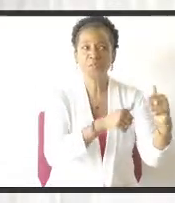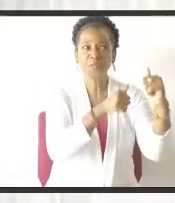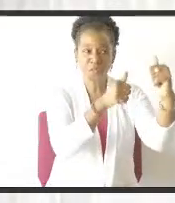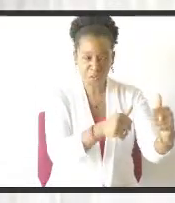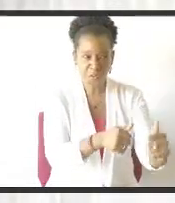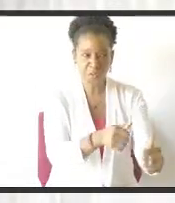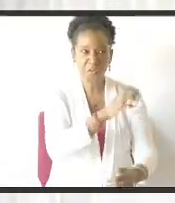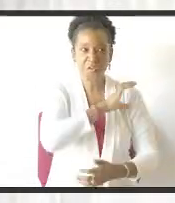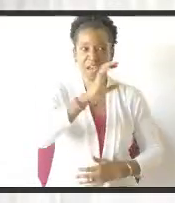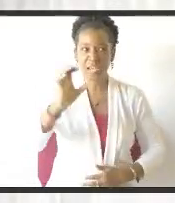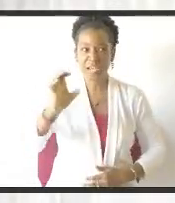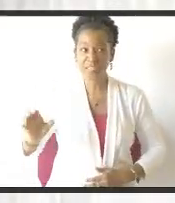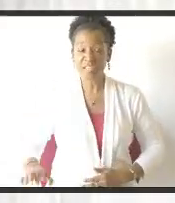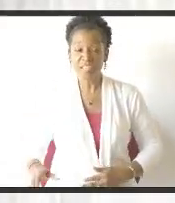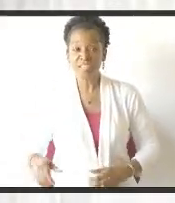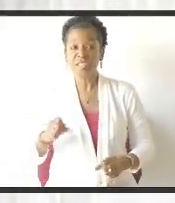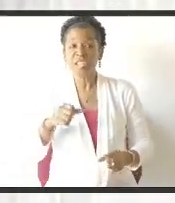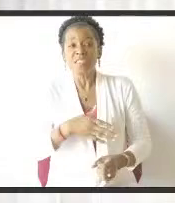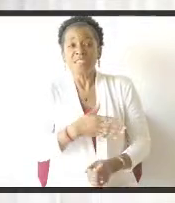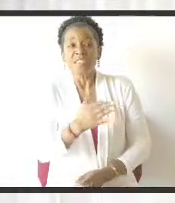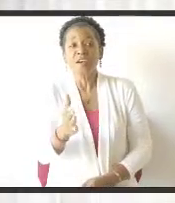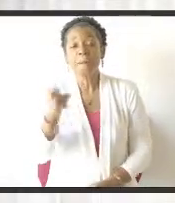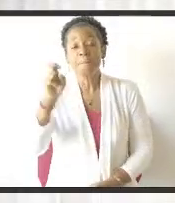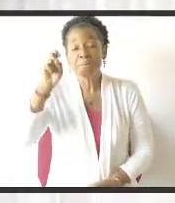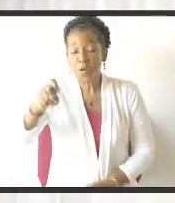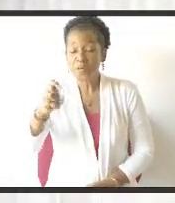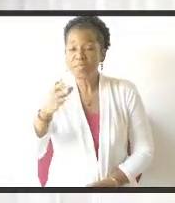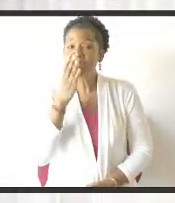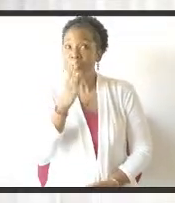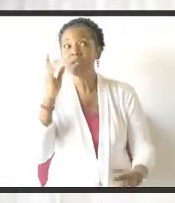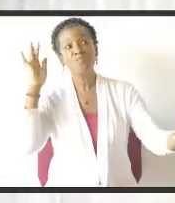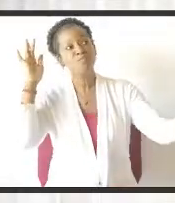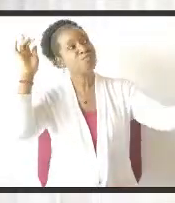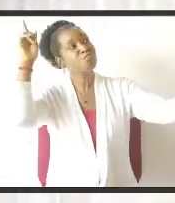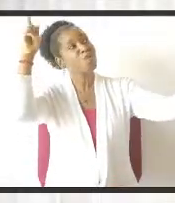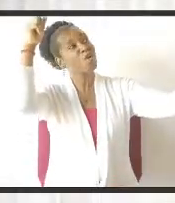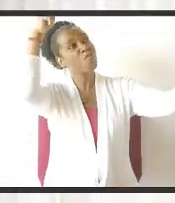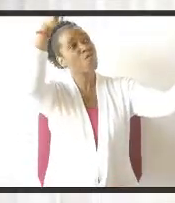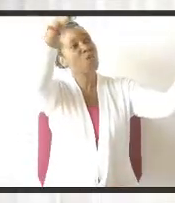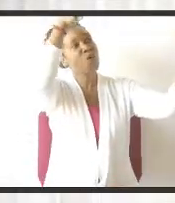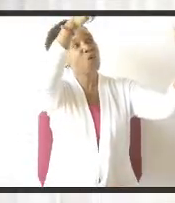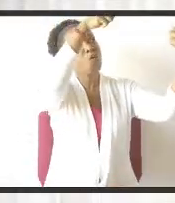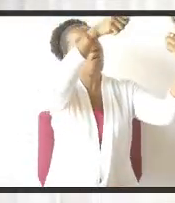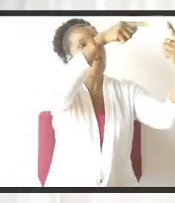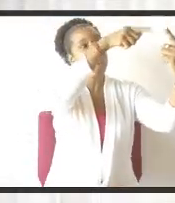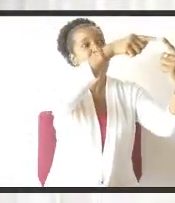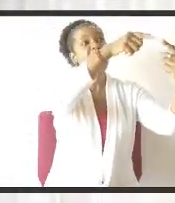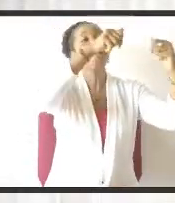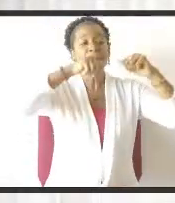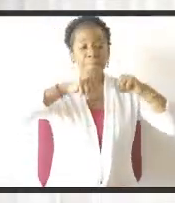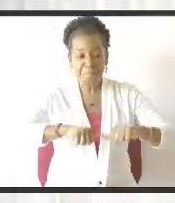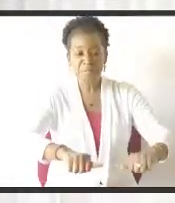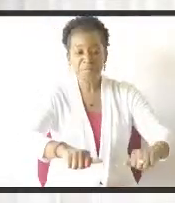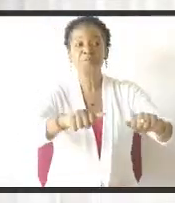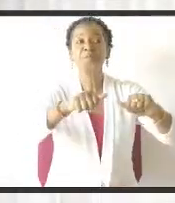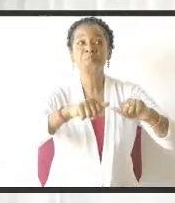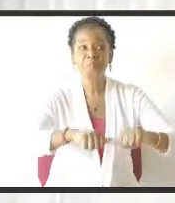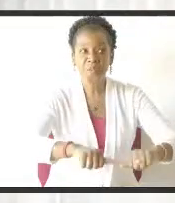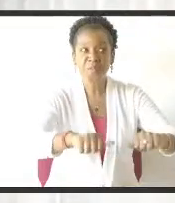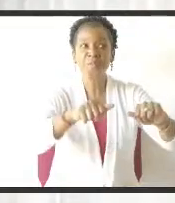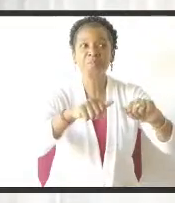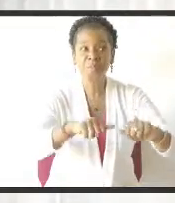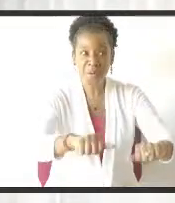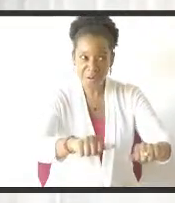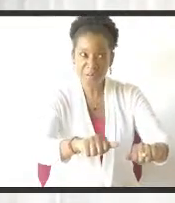and there has to be persistence. Aim and persistence would say, We don't have to aim, but we have to